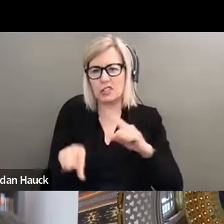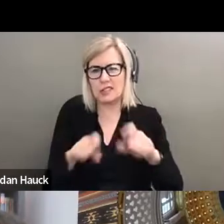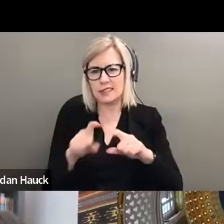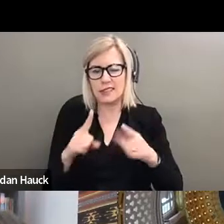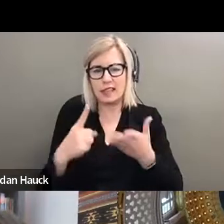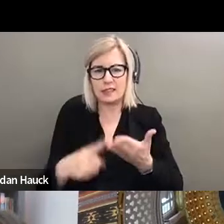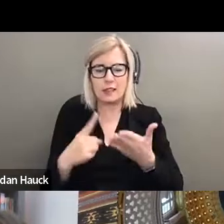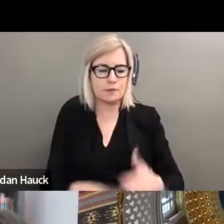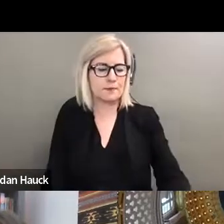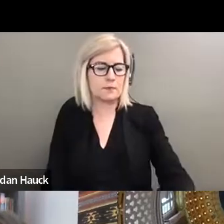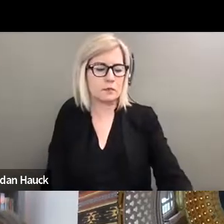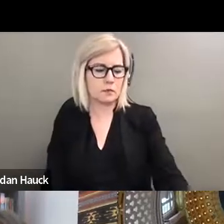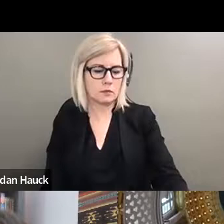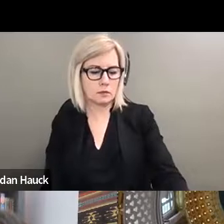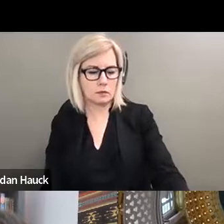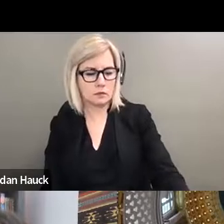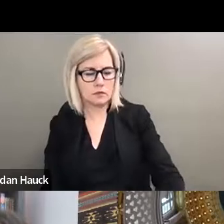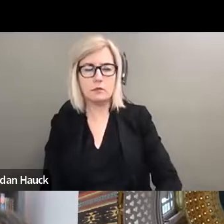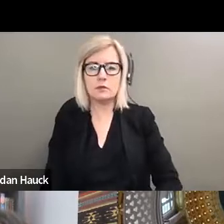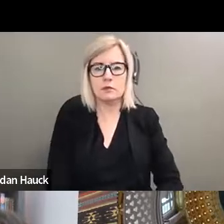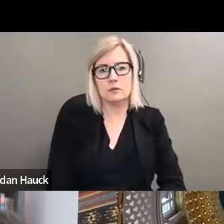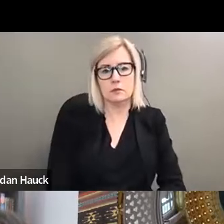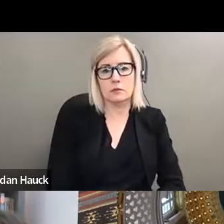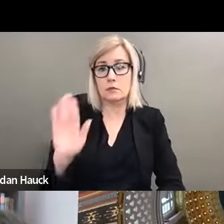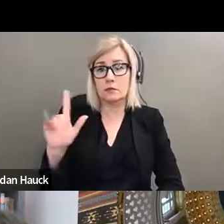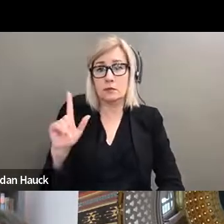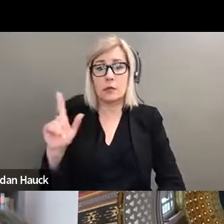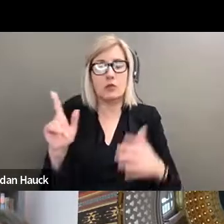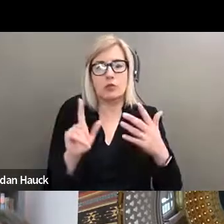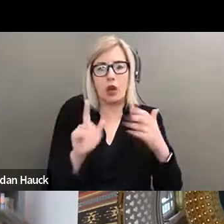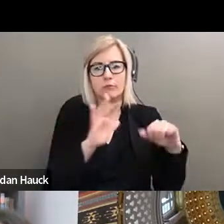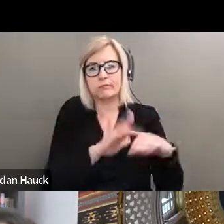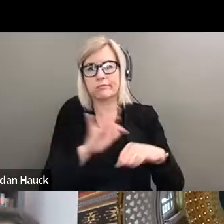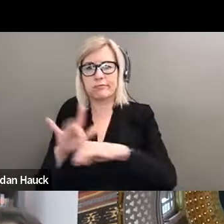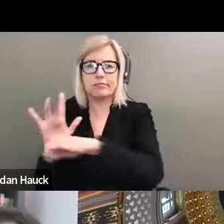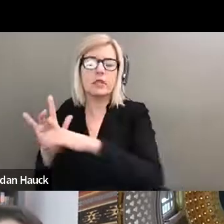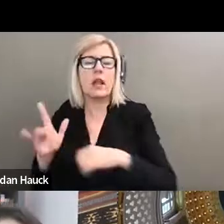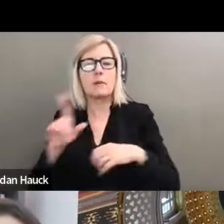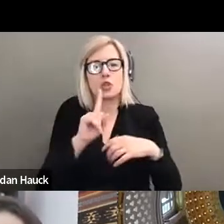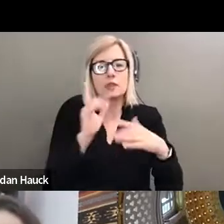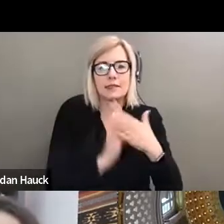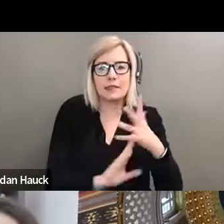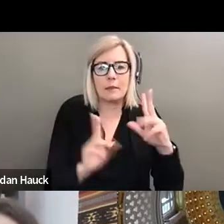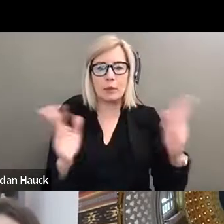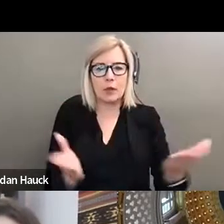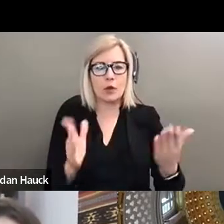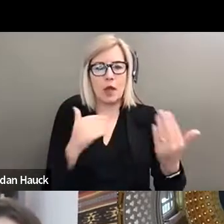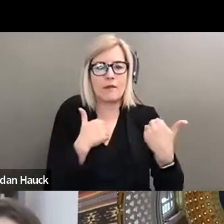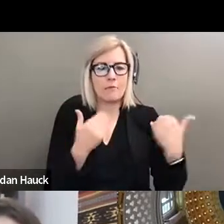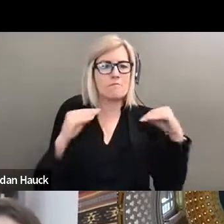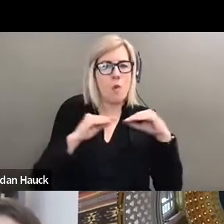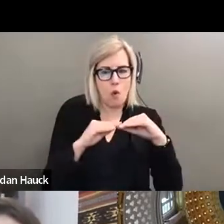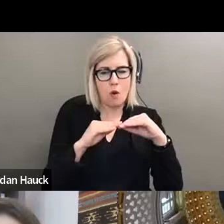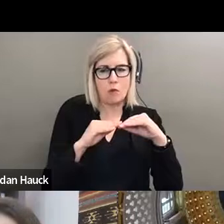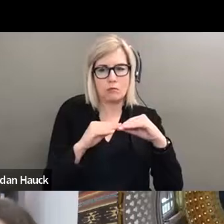have a discussion. Yeah, so I'm going to do a really high view here, and I know there are probably some people on the call that have a little more